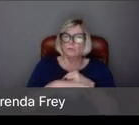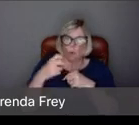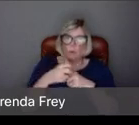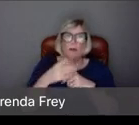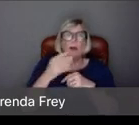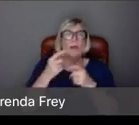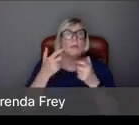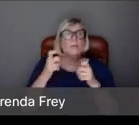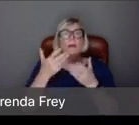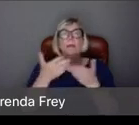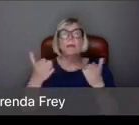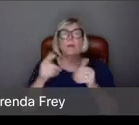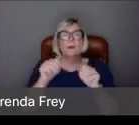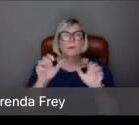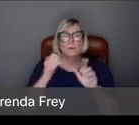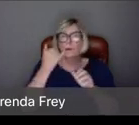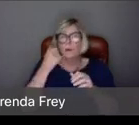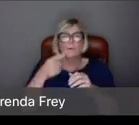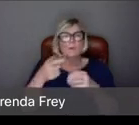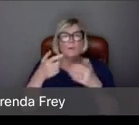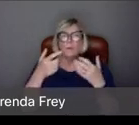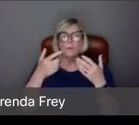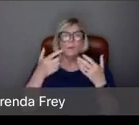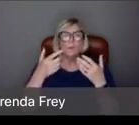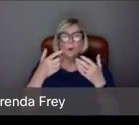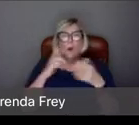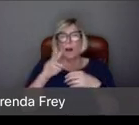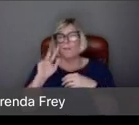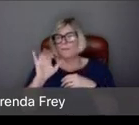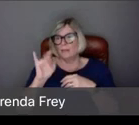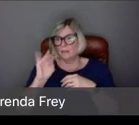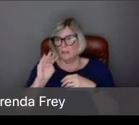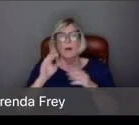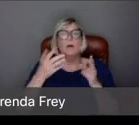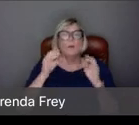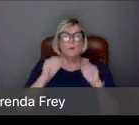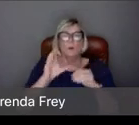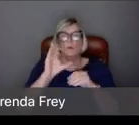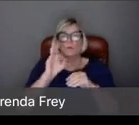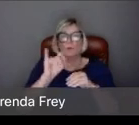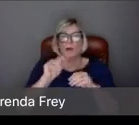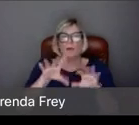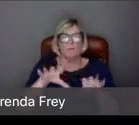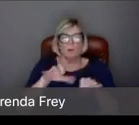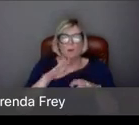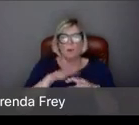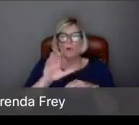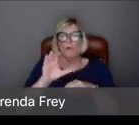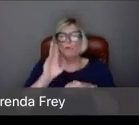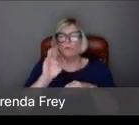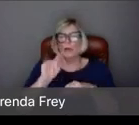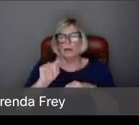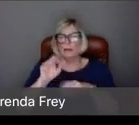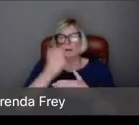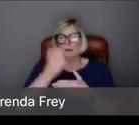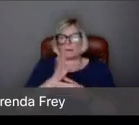the biggest thing you can do if you do not want a victim of identity theft is to place a credit freeze on your credit files, or what's called a security